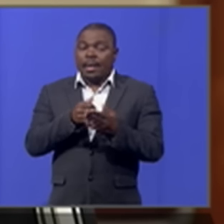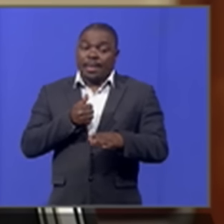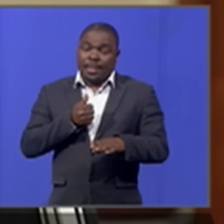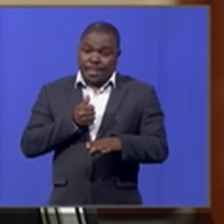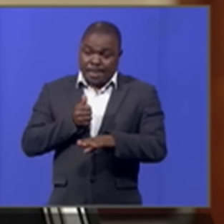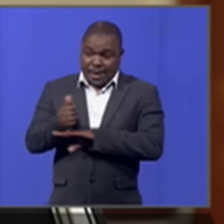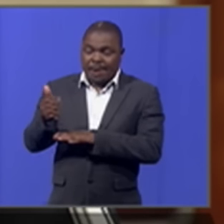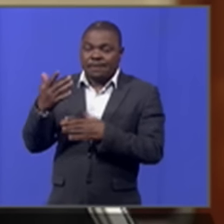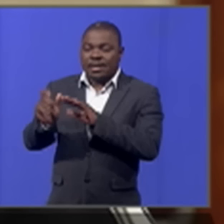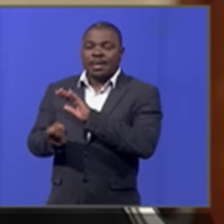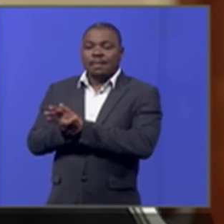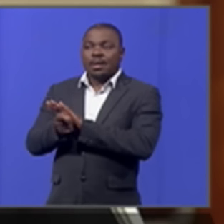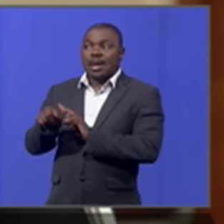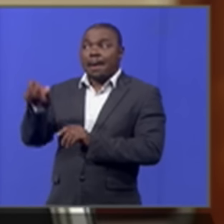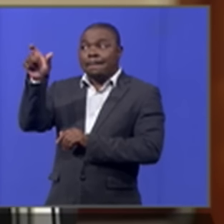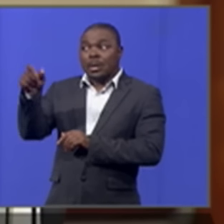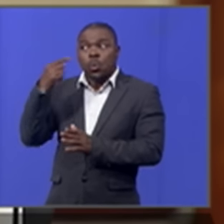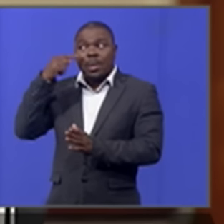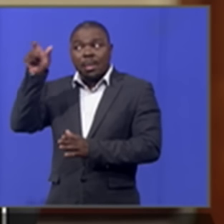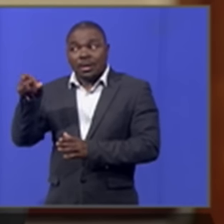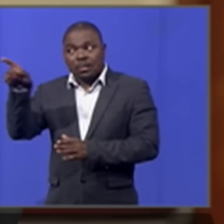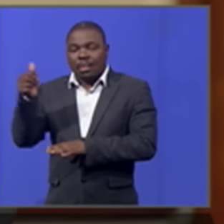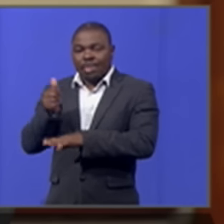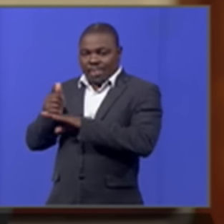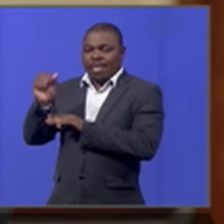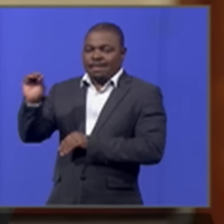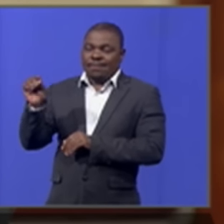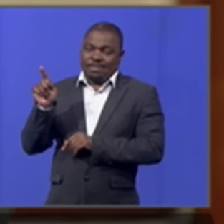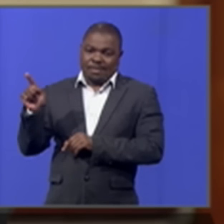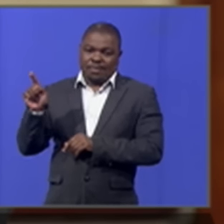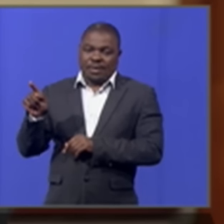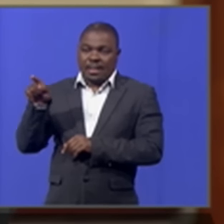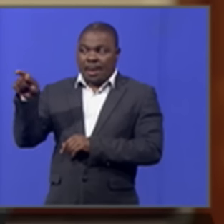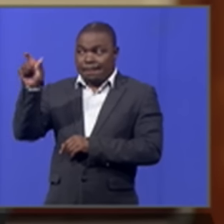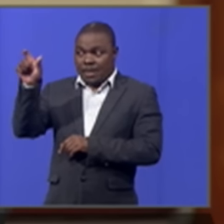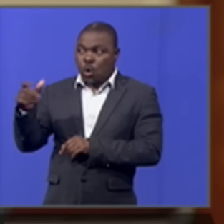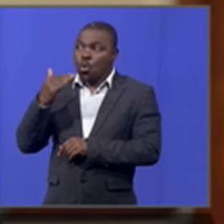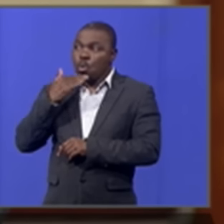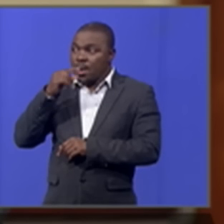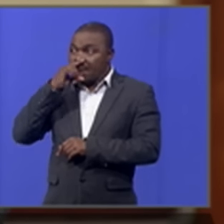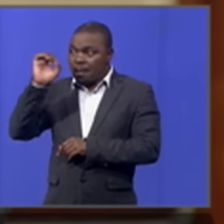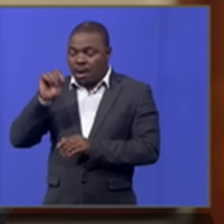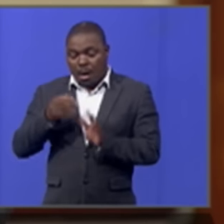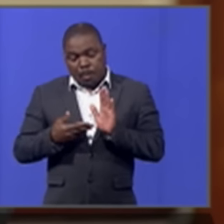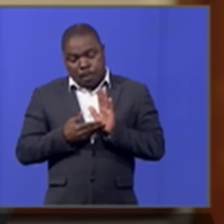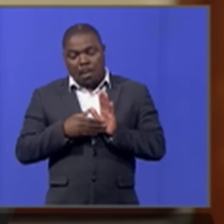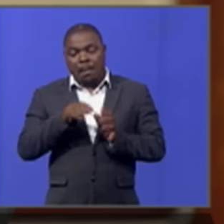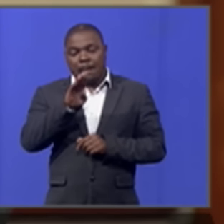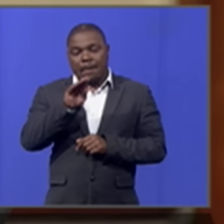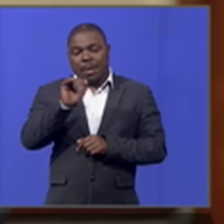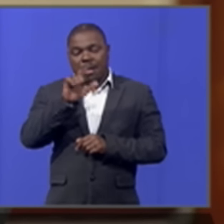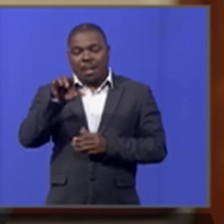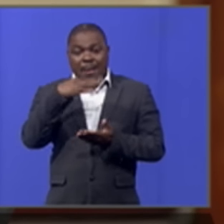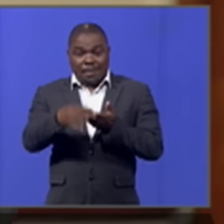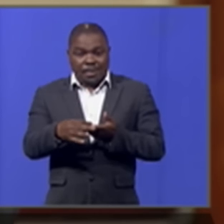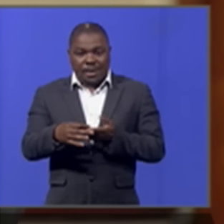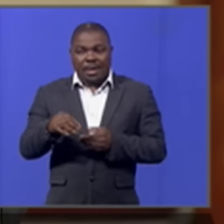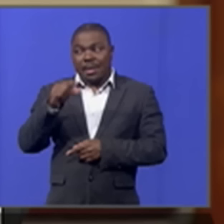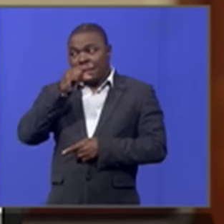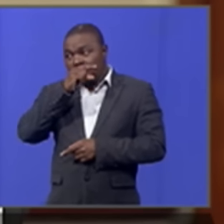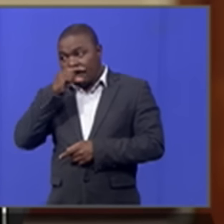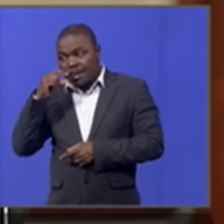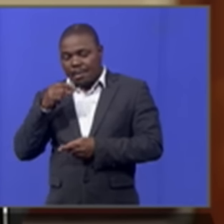one of the state witness. In fact, that is the witness that was in the bail. And the name and address of